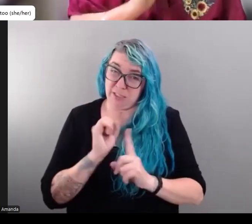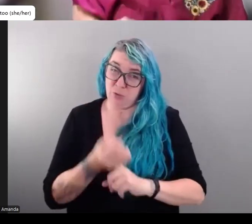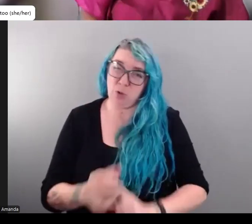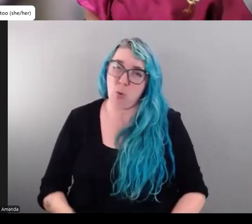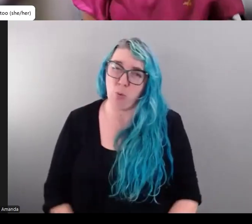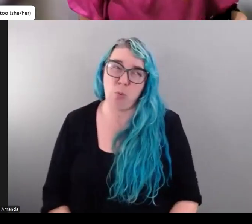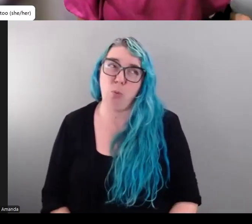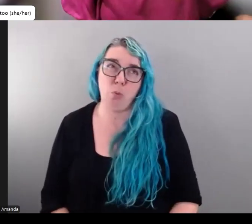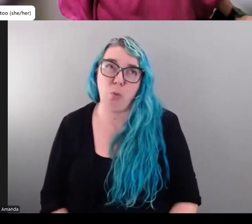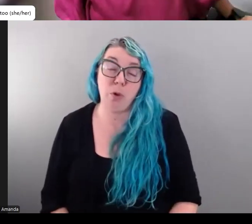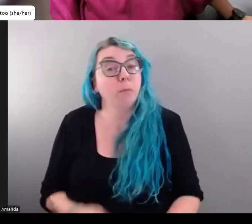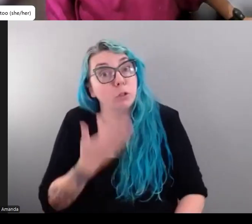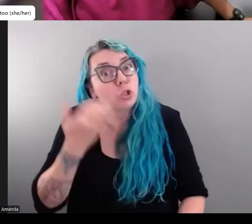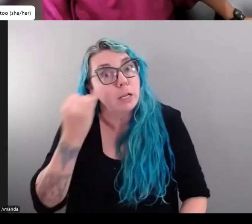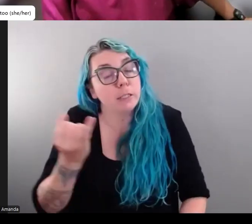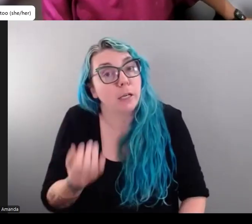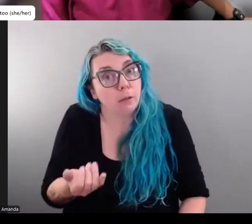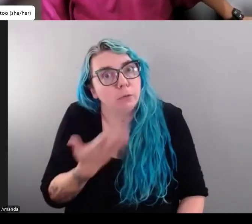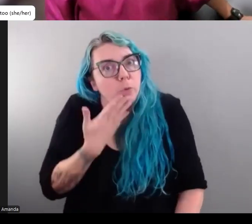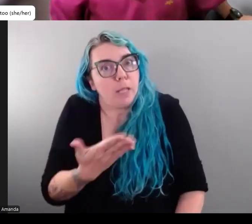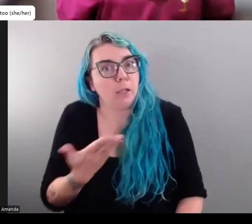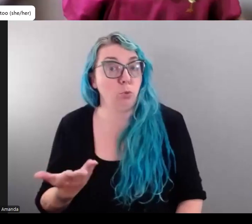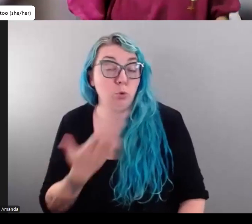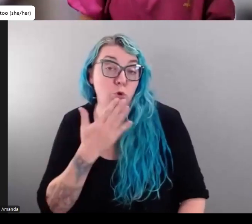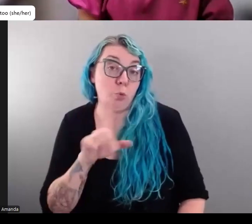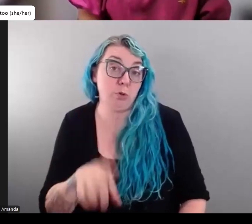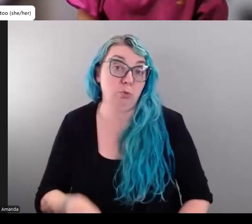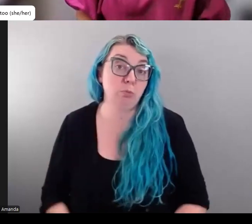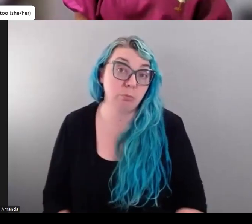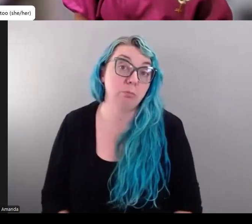good ideas to think about. So thank you for those.